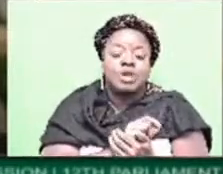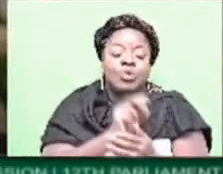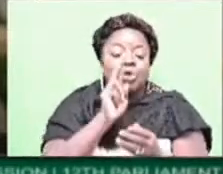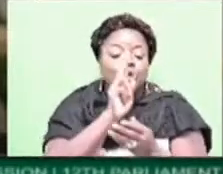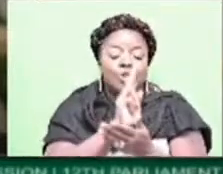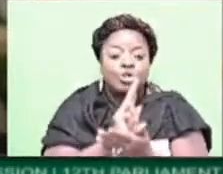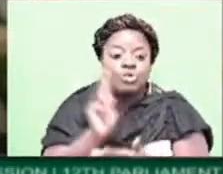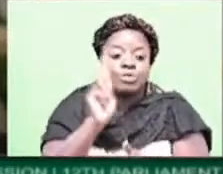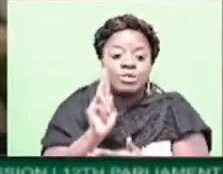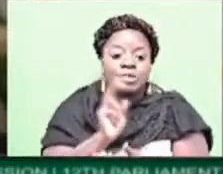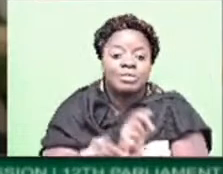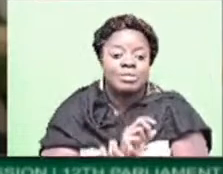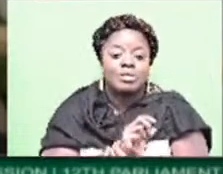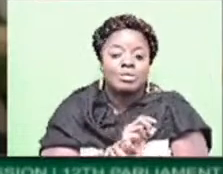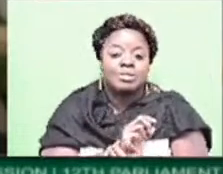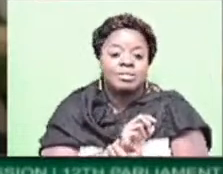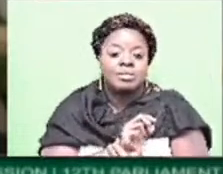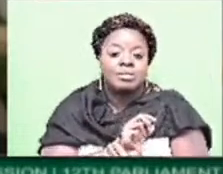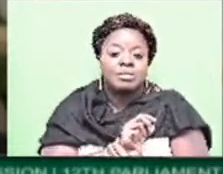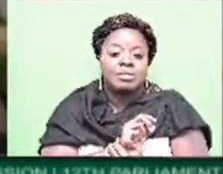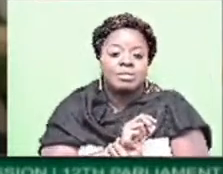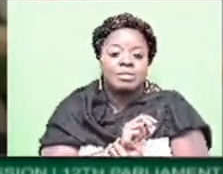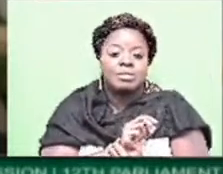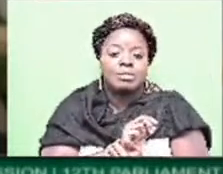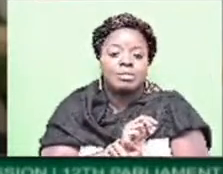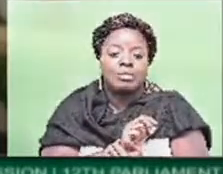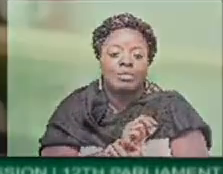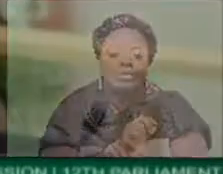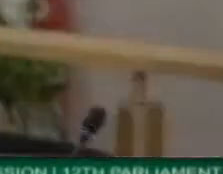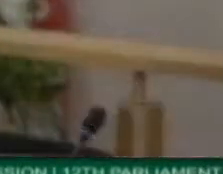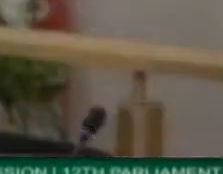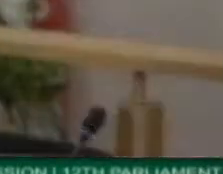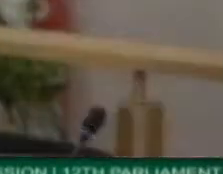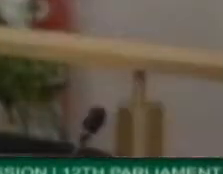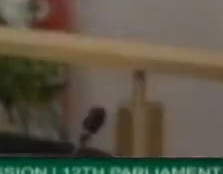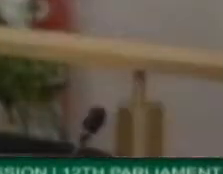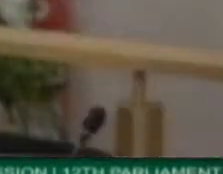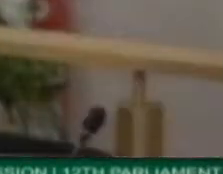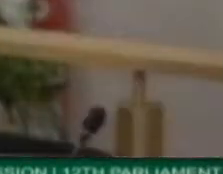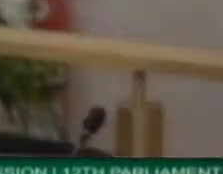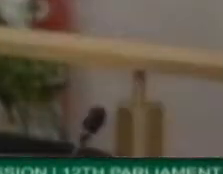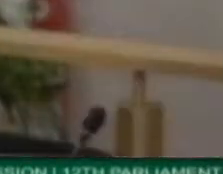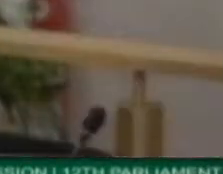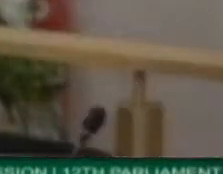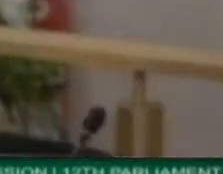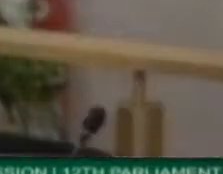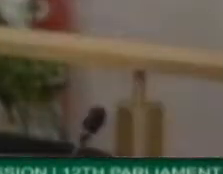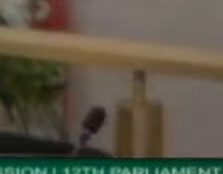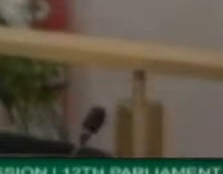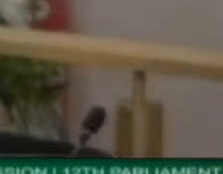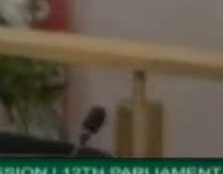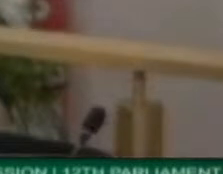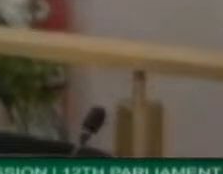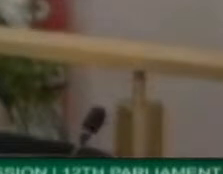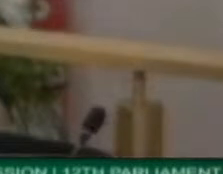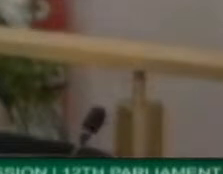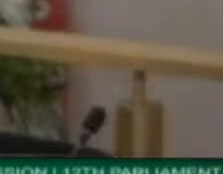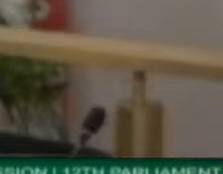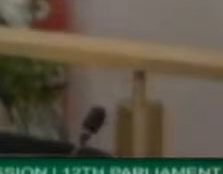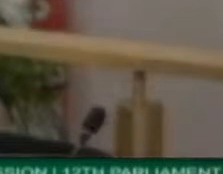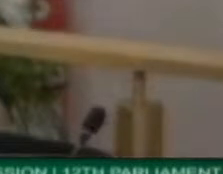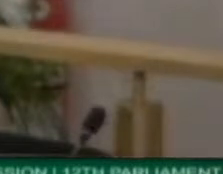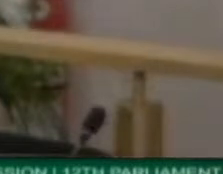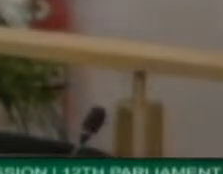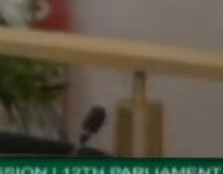the greatest hoax that you ever perpetrated on the people of Trinidad and Tobago in a global pandemic. Today, Madam Speaker, when the